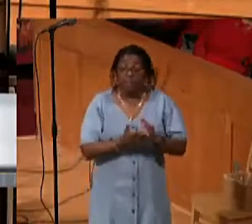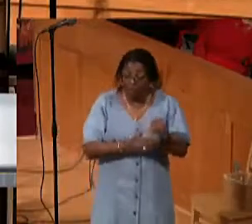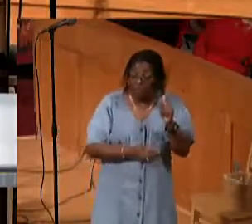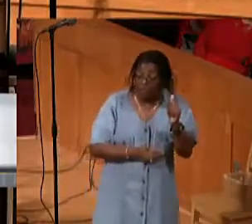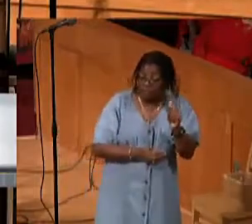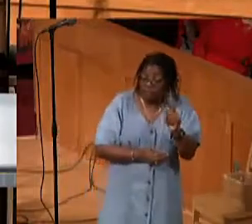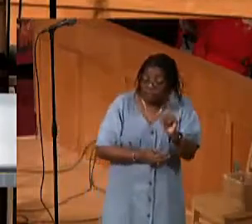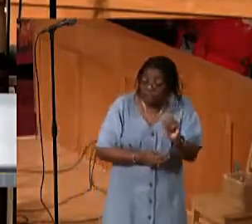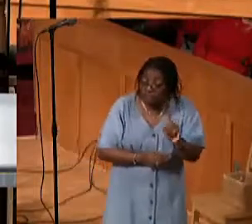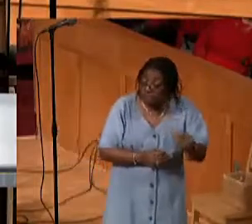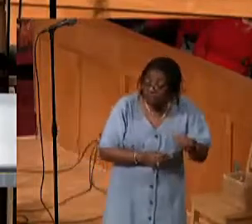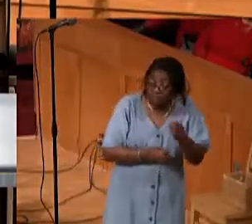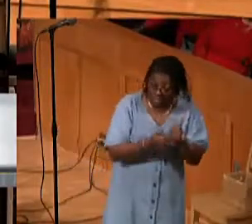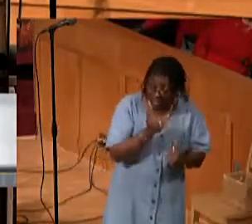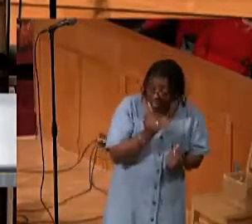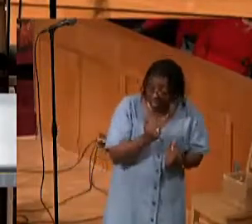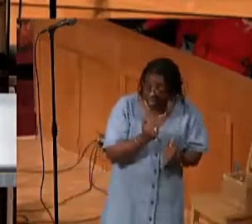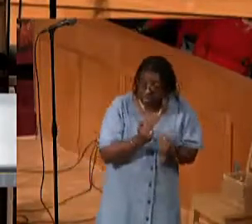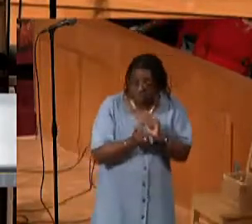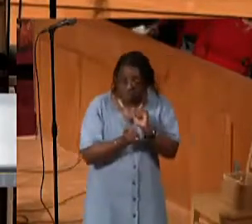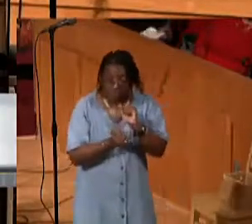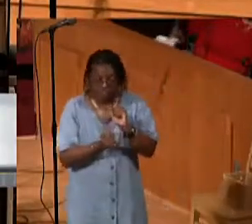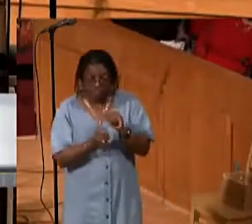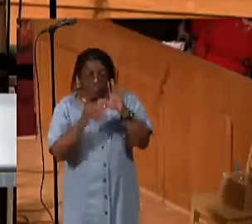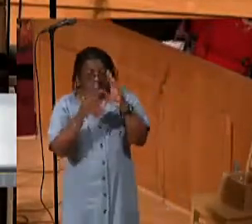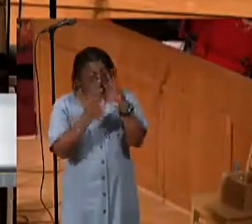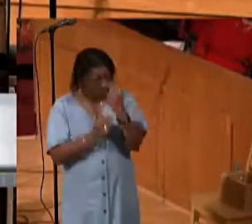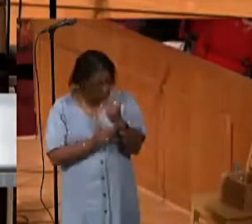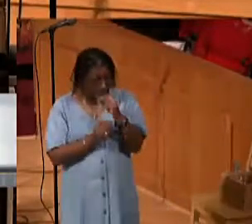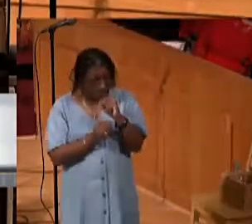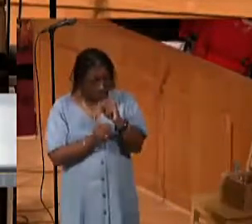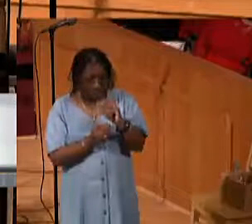morning. Help me, somebody. Amen.